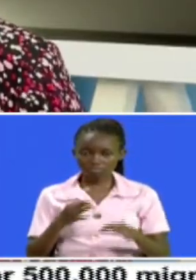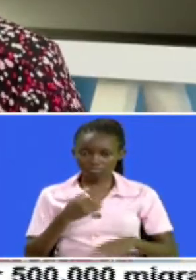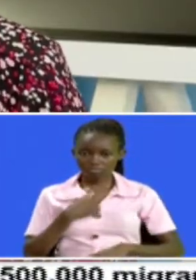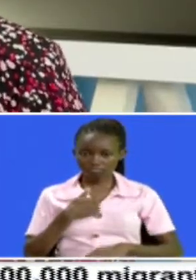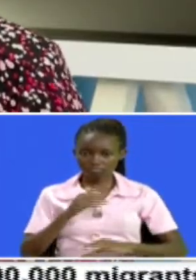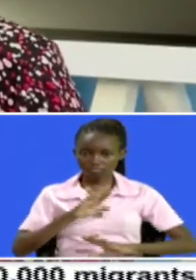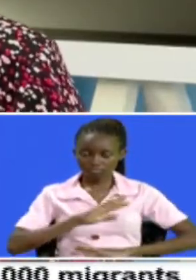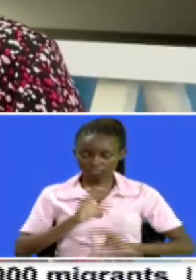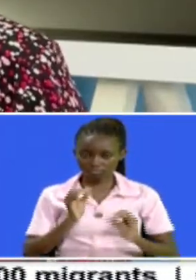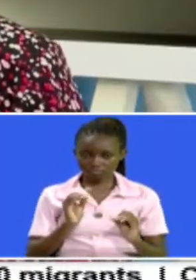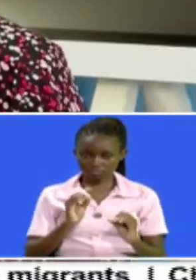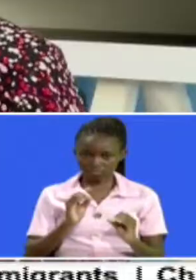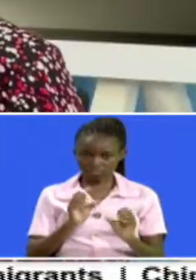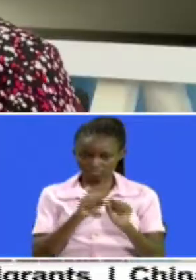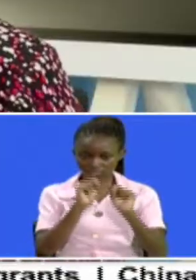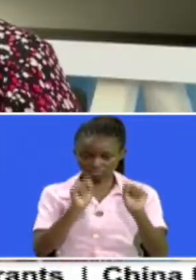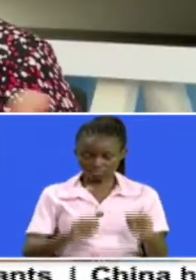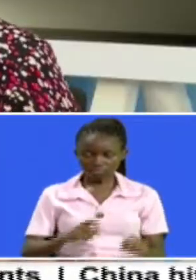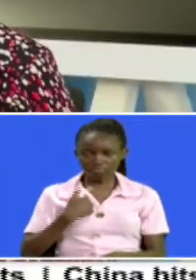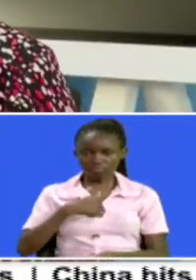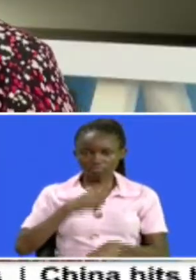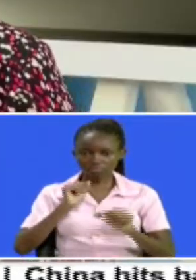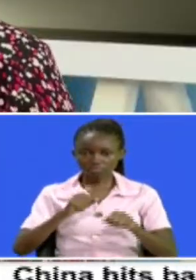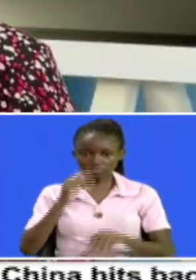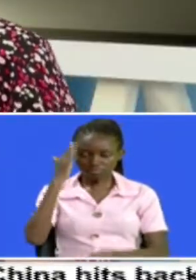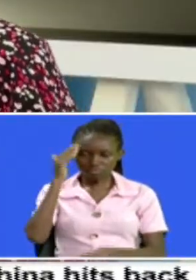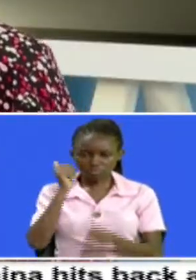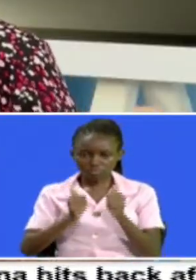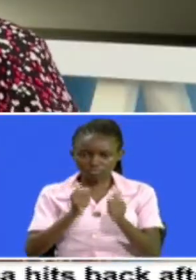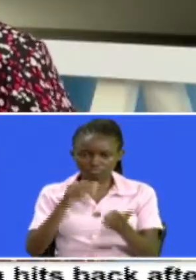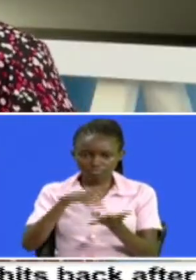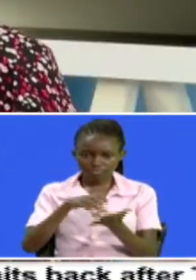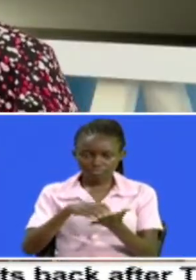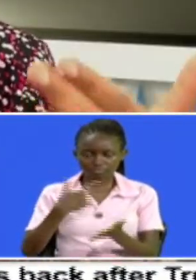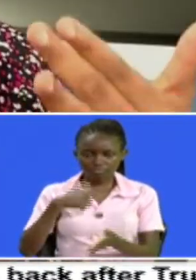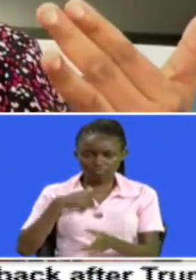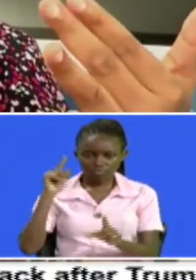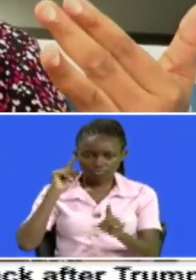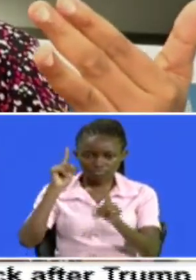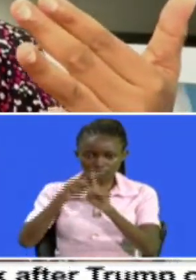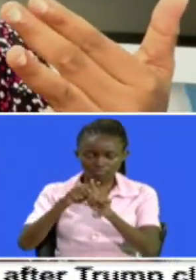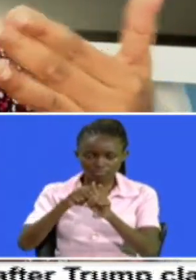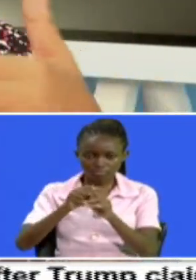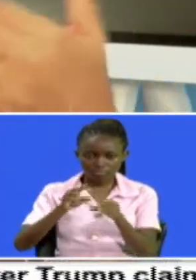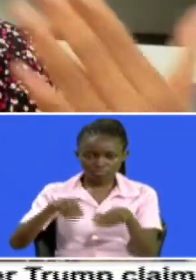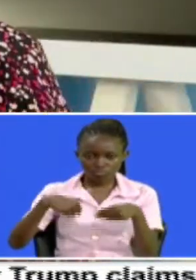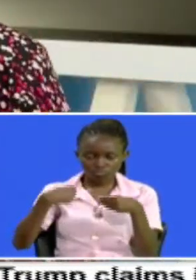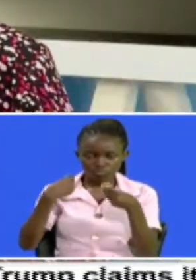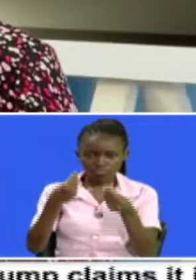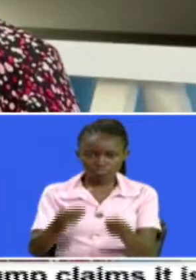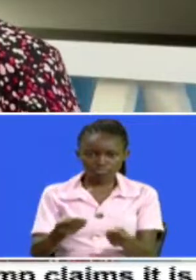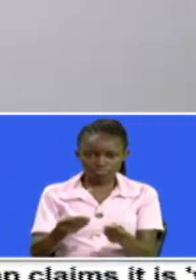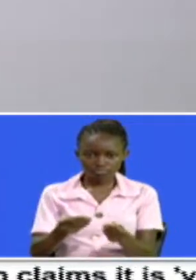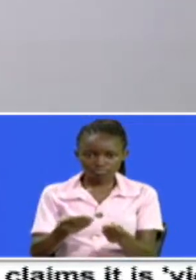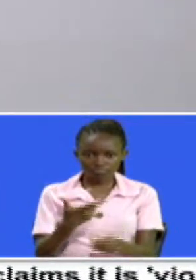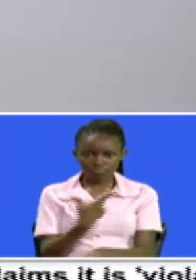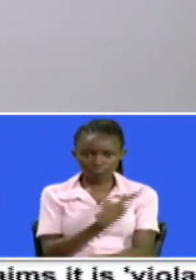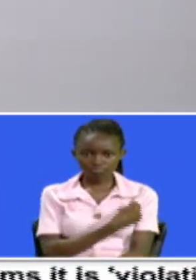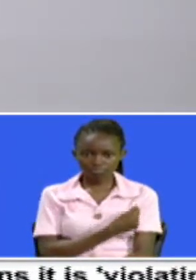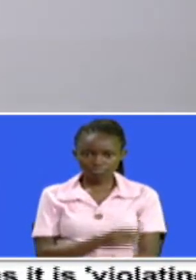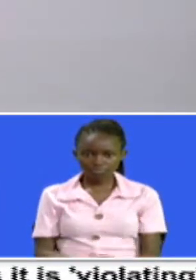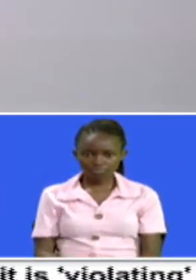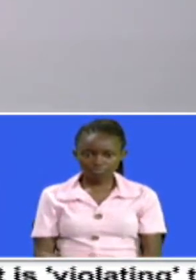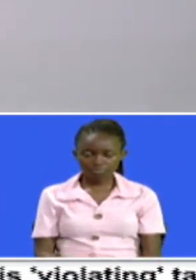reporting system, then it will be easy for us to know which facilities we can target for just the supply. One